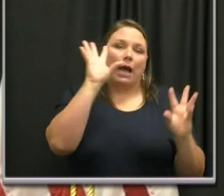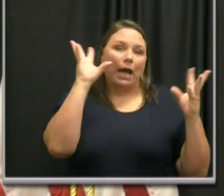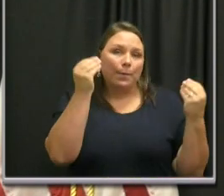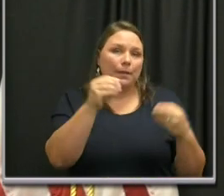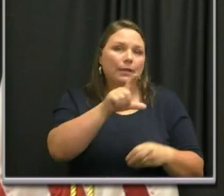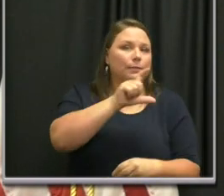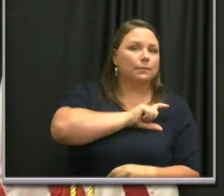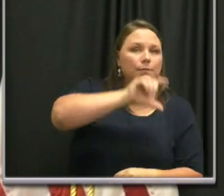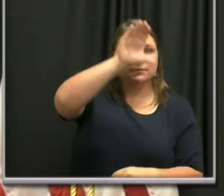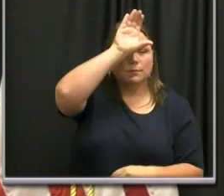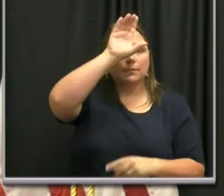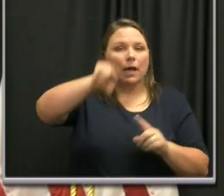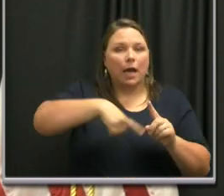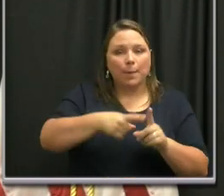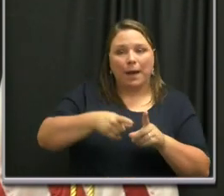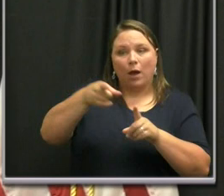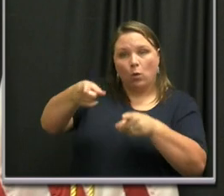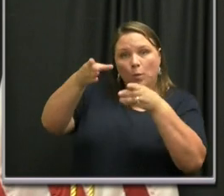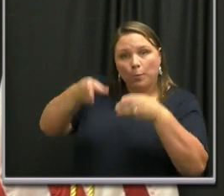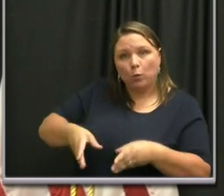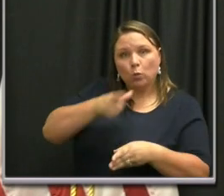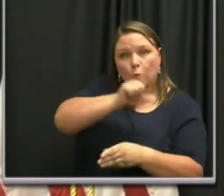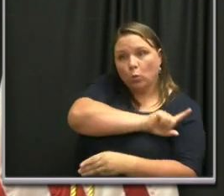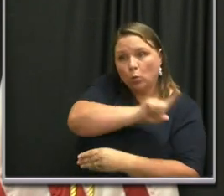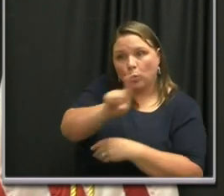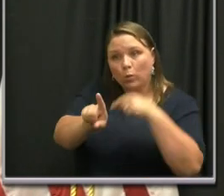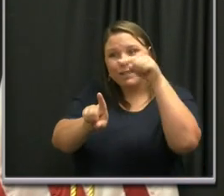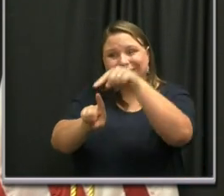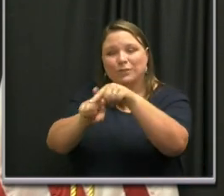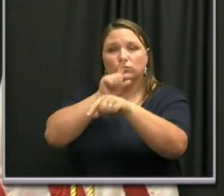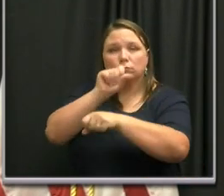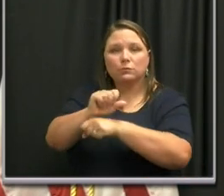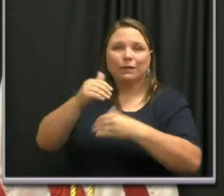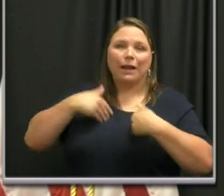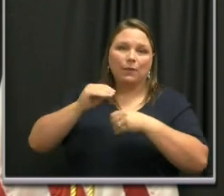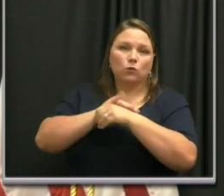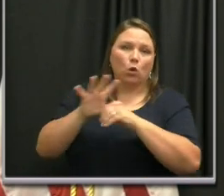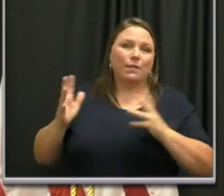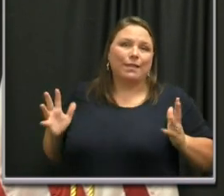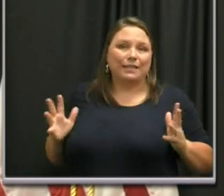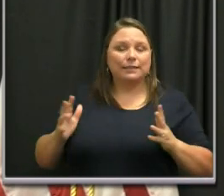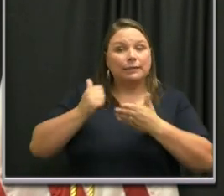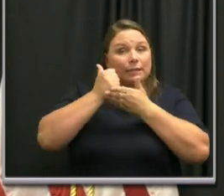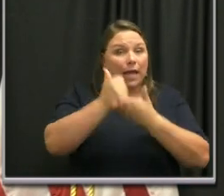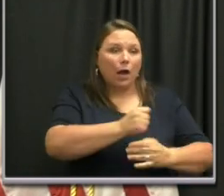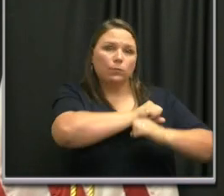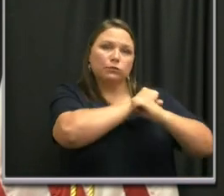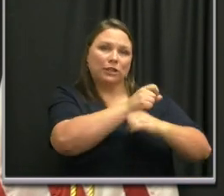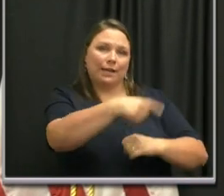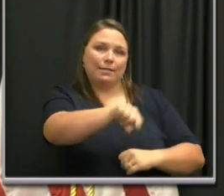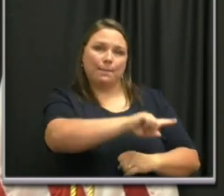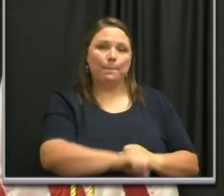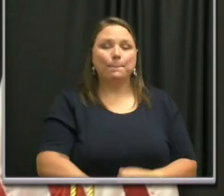responders about a resident or a person that was COVID positive, and it has helped to protect